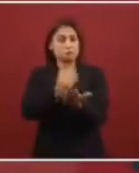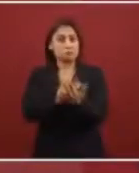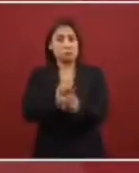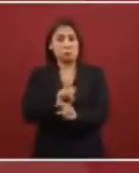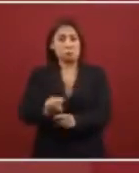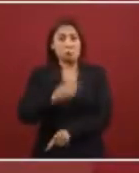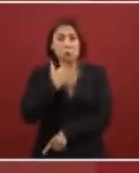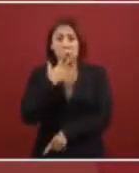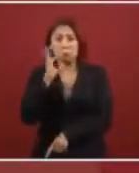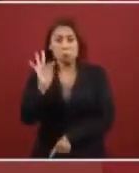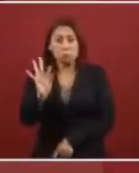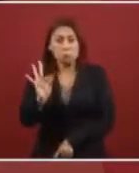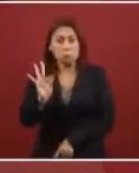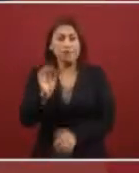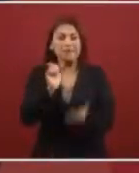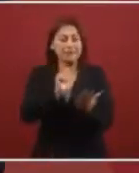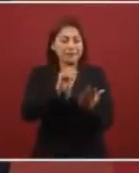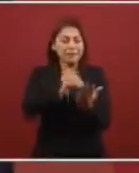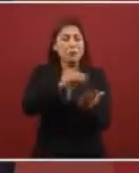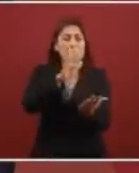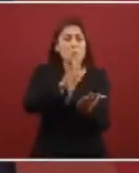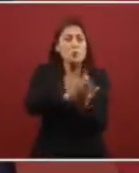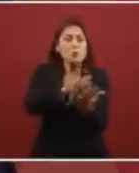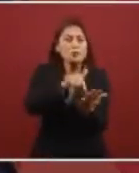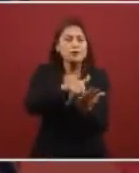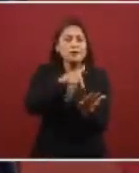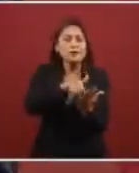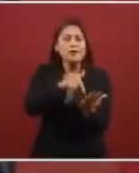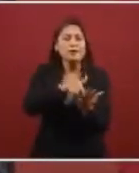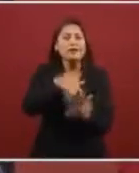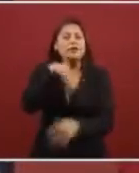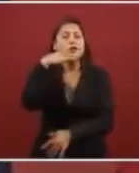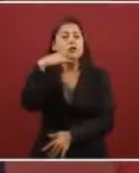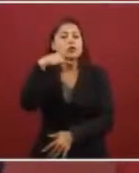los hechos de corrupción se castigaran como delito grave that the